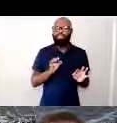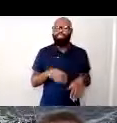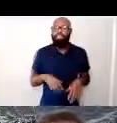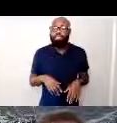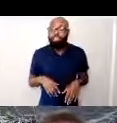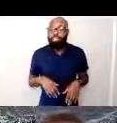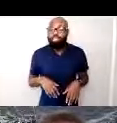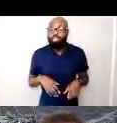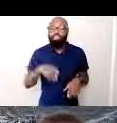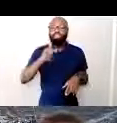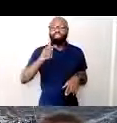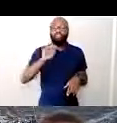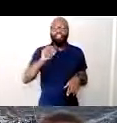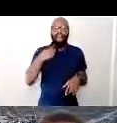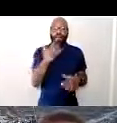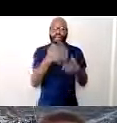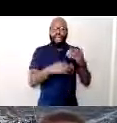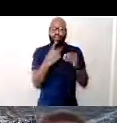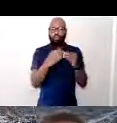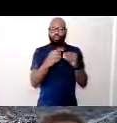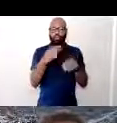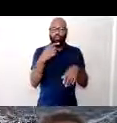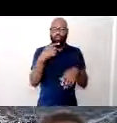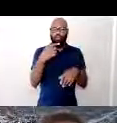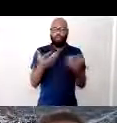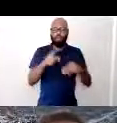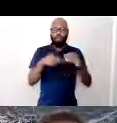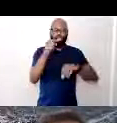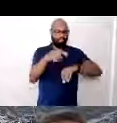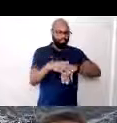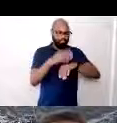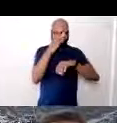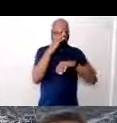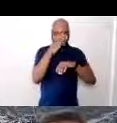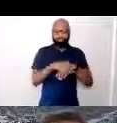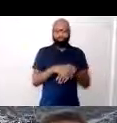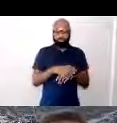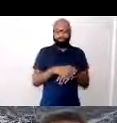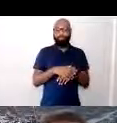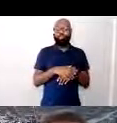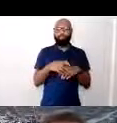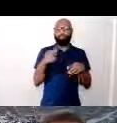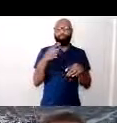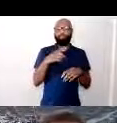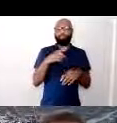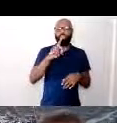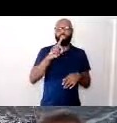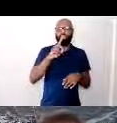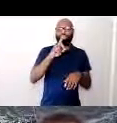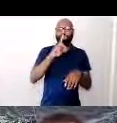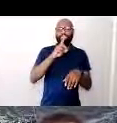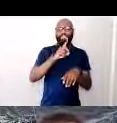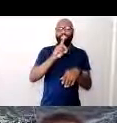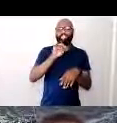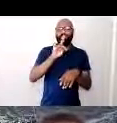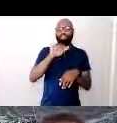one more thing about this, and both the deputy mayor and Justin pointed out pretty clearly that there are a number of ways that